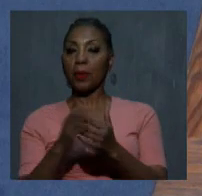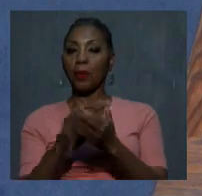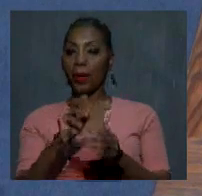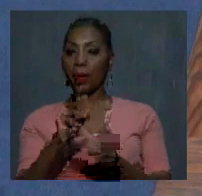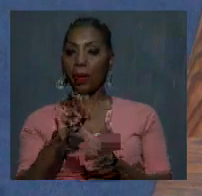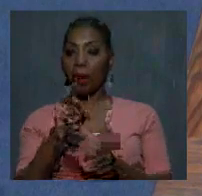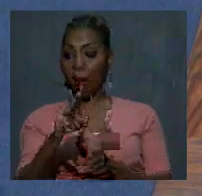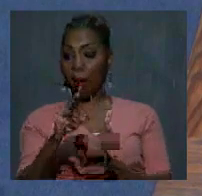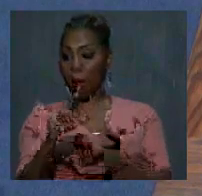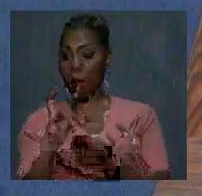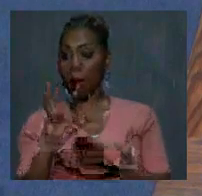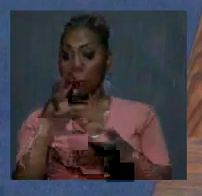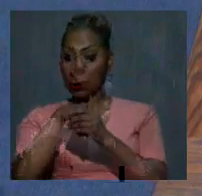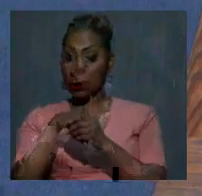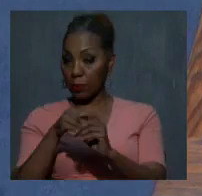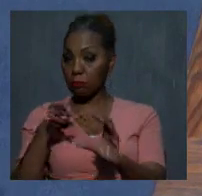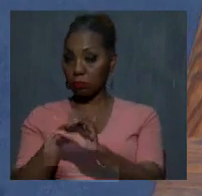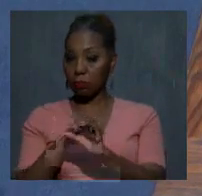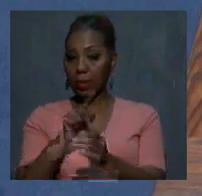and wanted to participate.